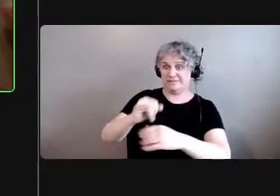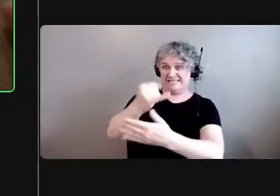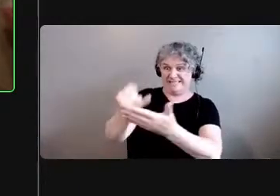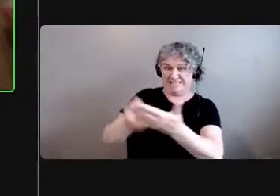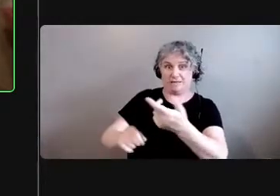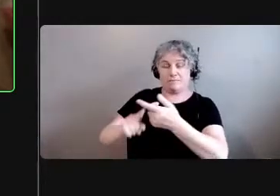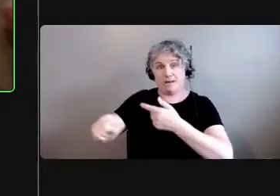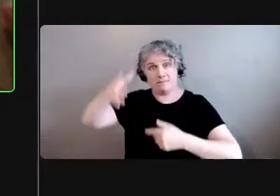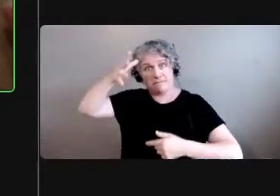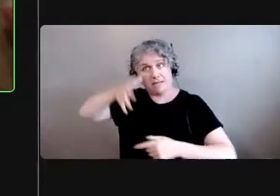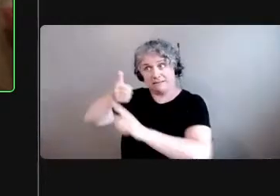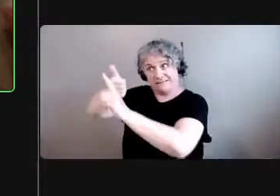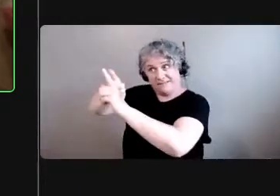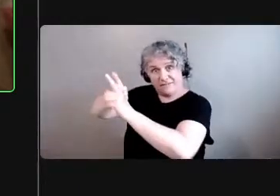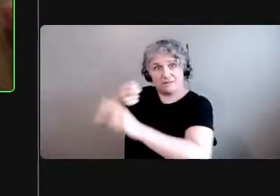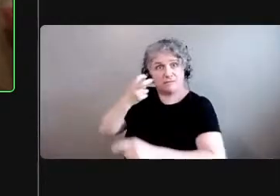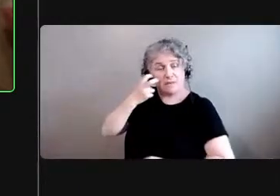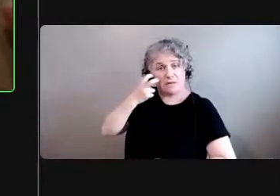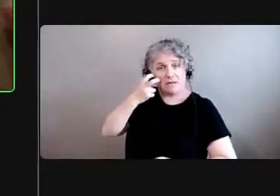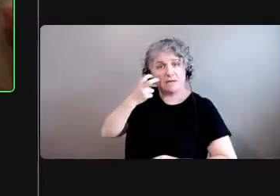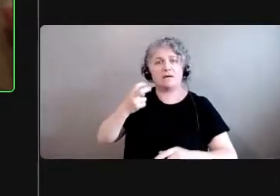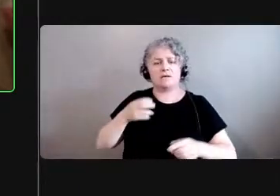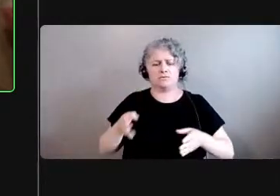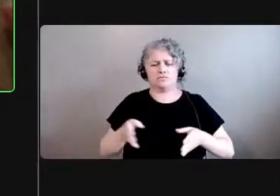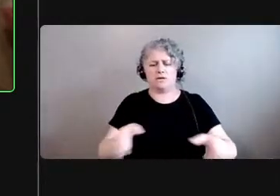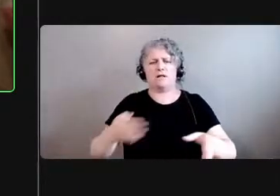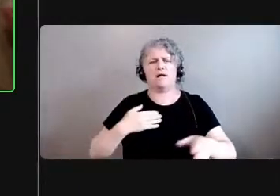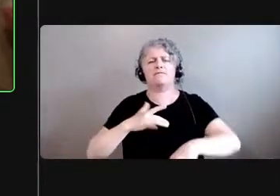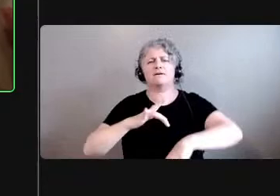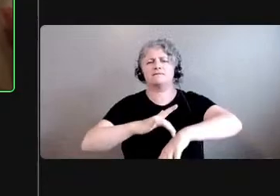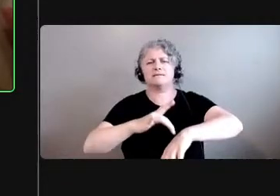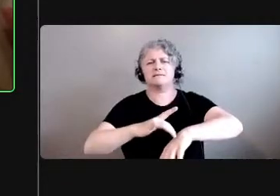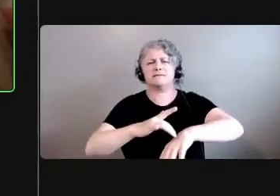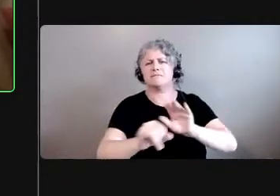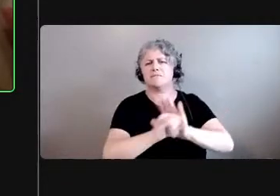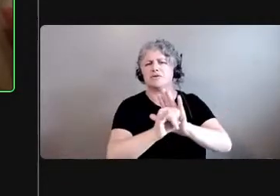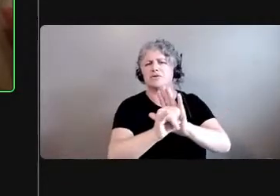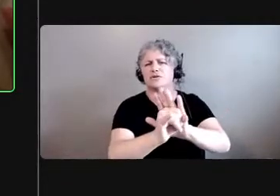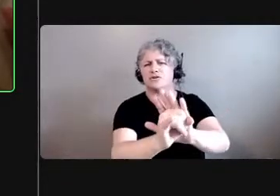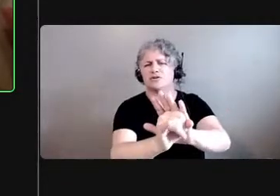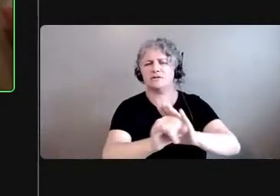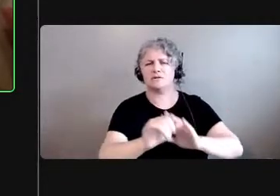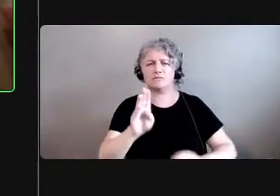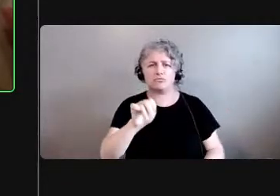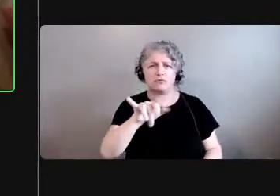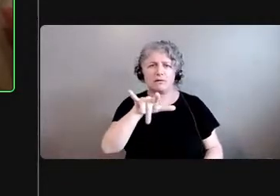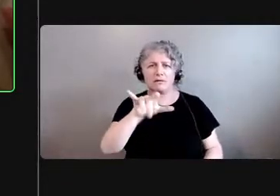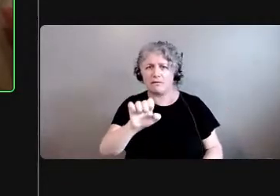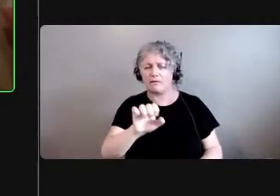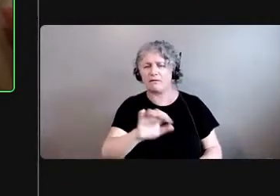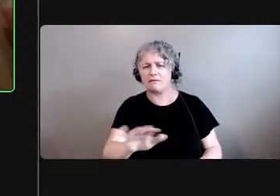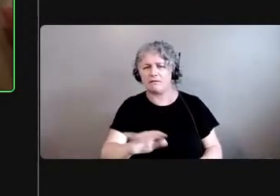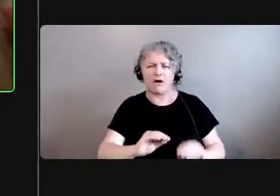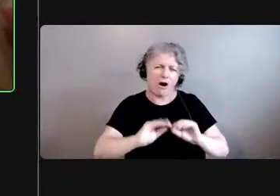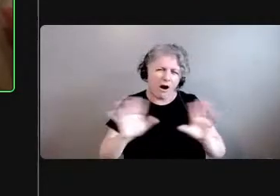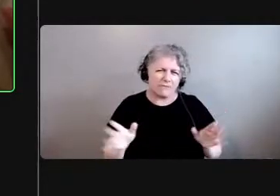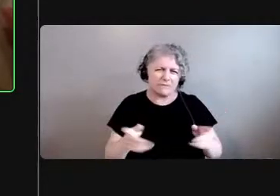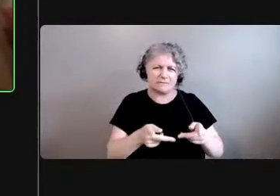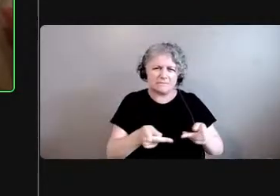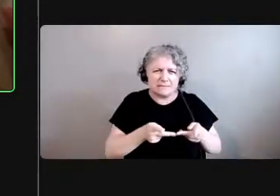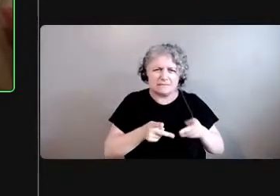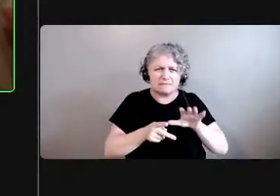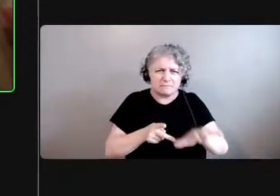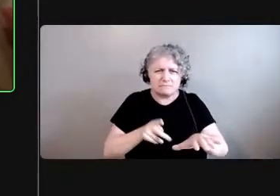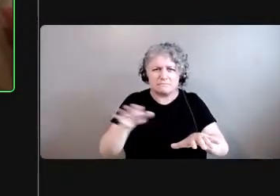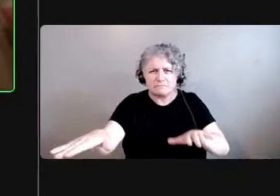had things like tactile markers on the trails, braille in obvious and logical places. And